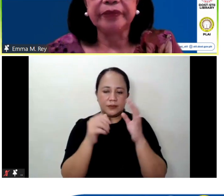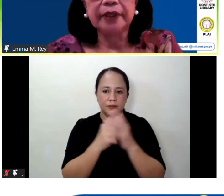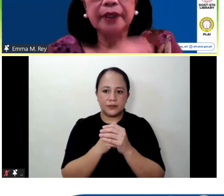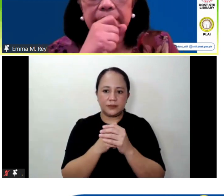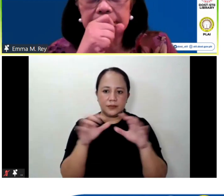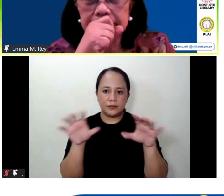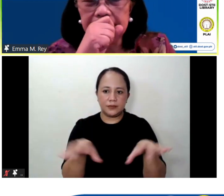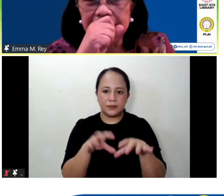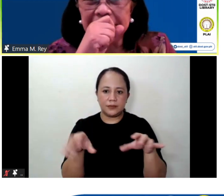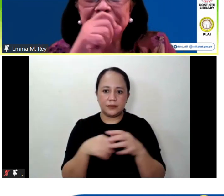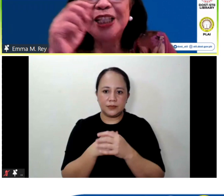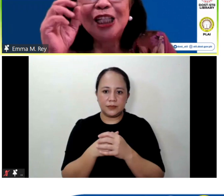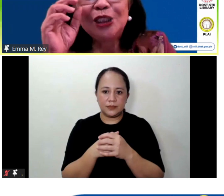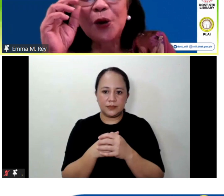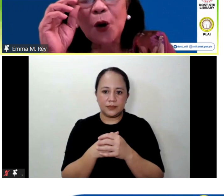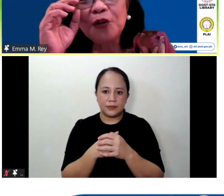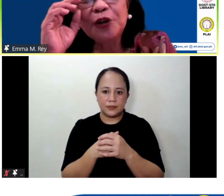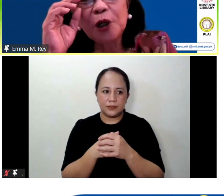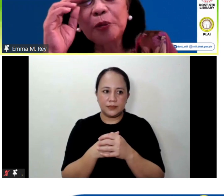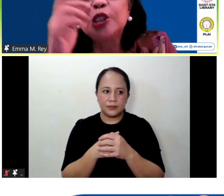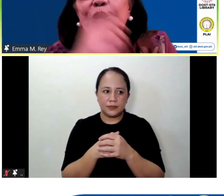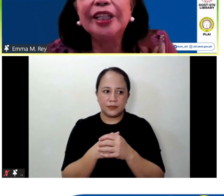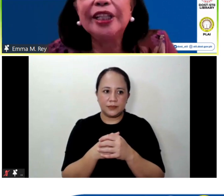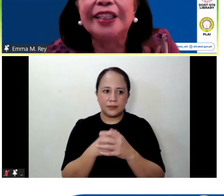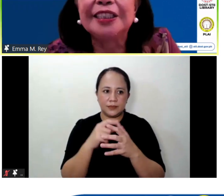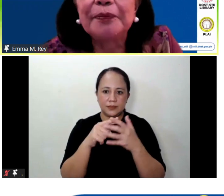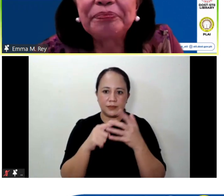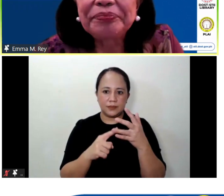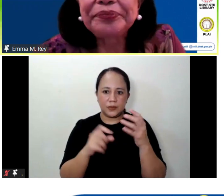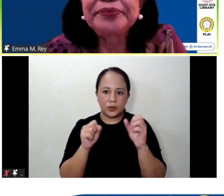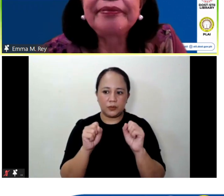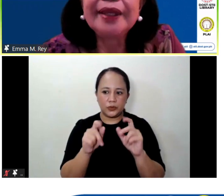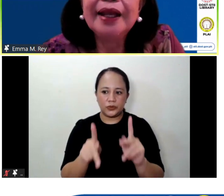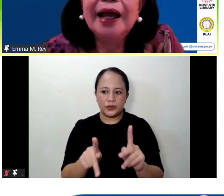activity. So all for opportunities.